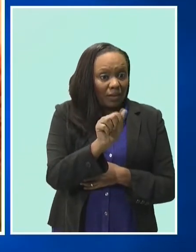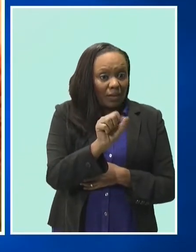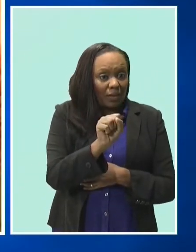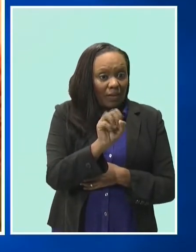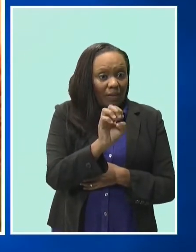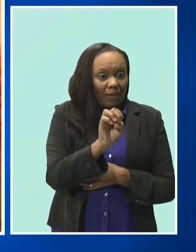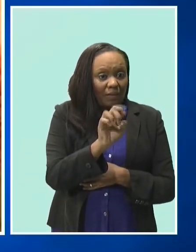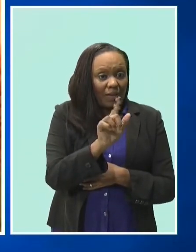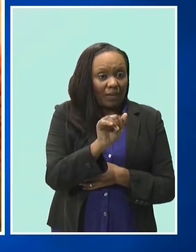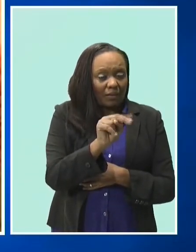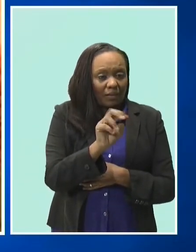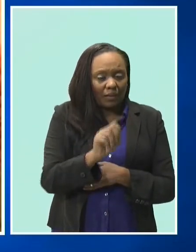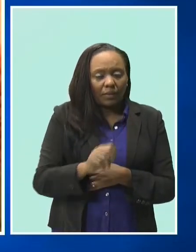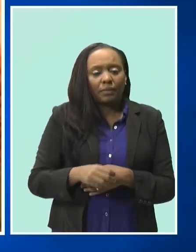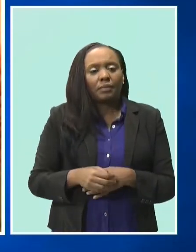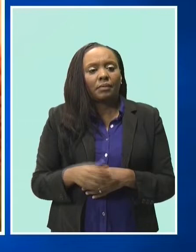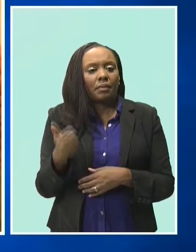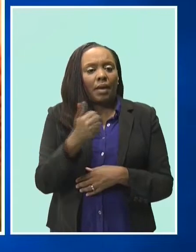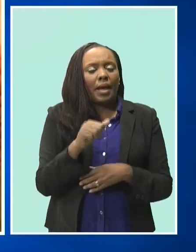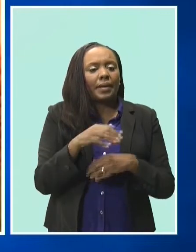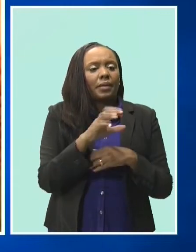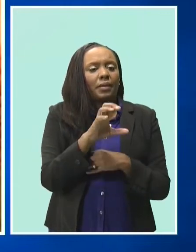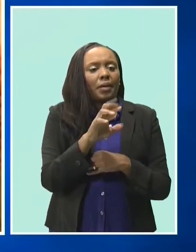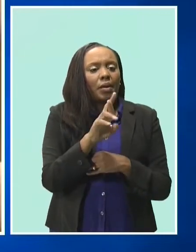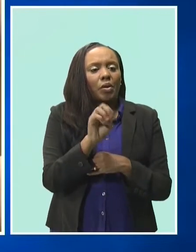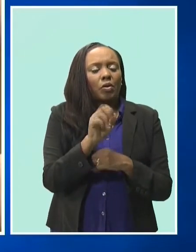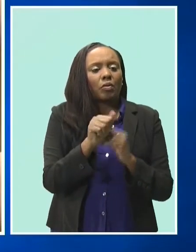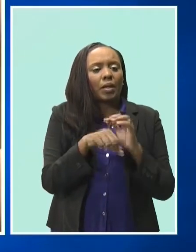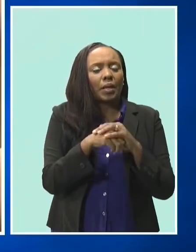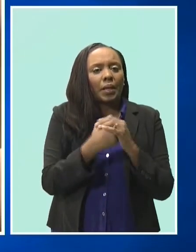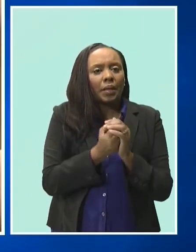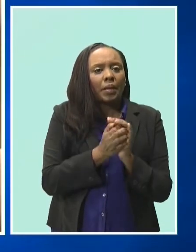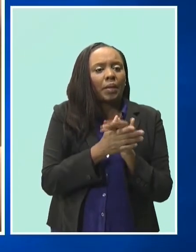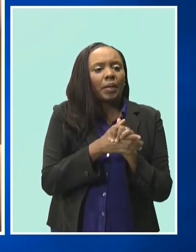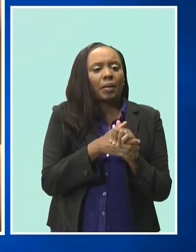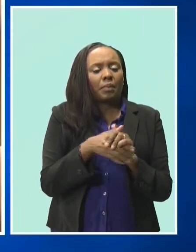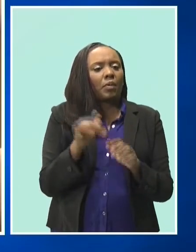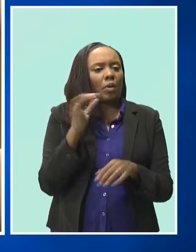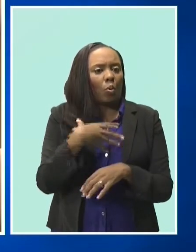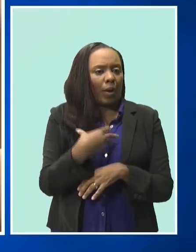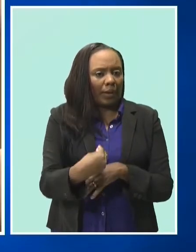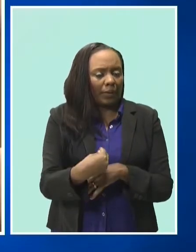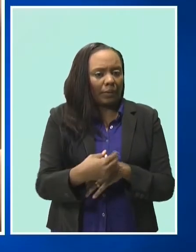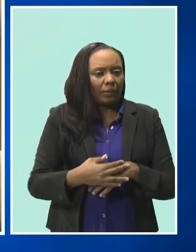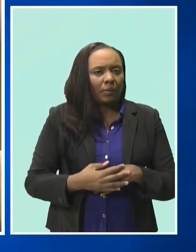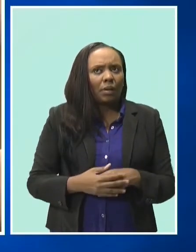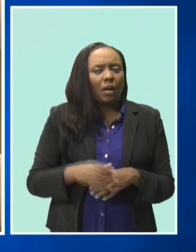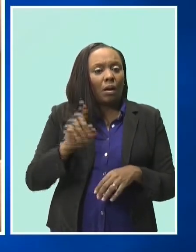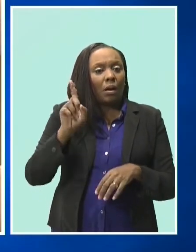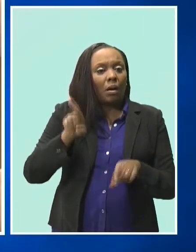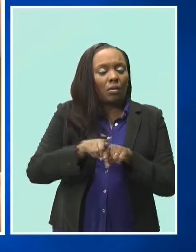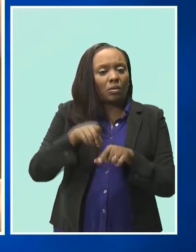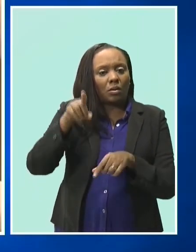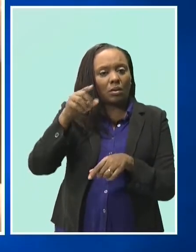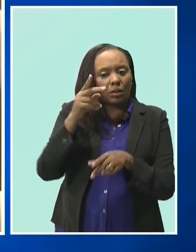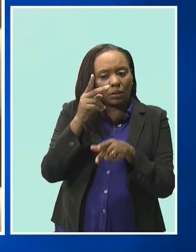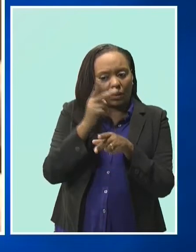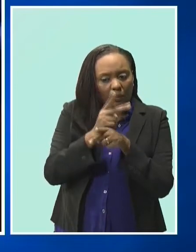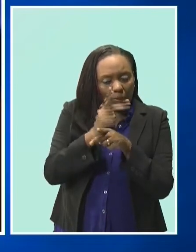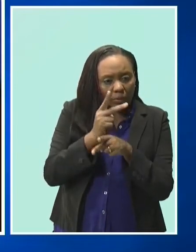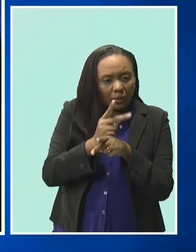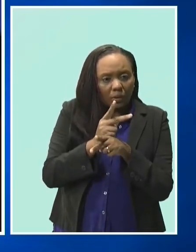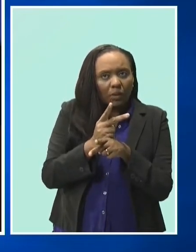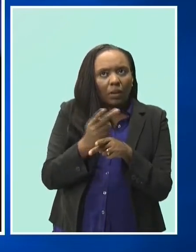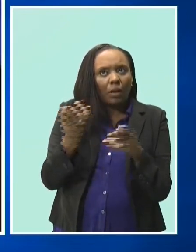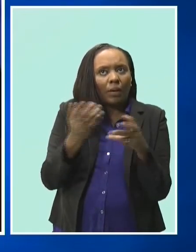cream without perfume should suffice. Dr. Ford also wants people to pay attention to the ingredients in their hand sanitizers. There's a